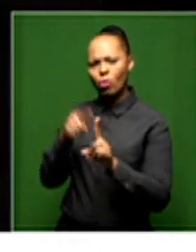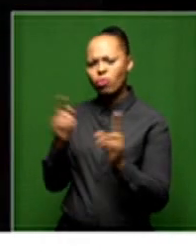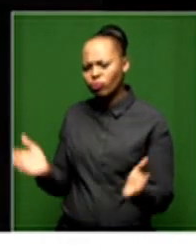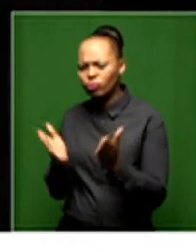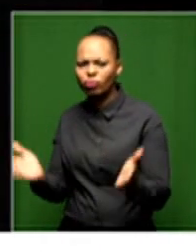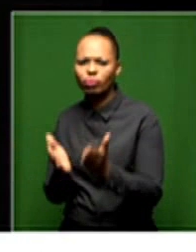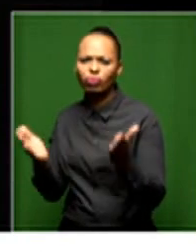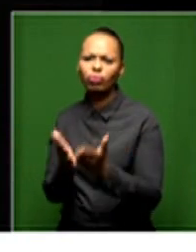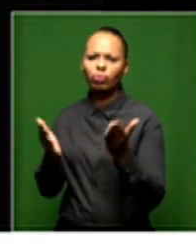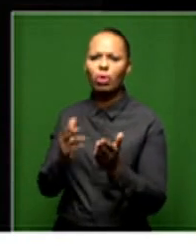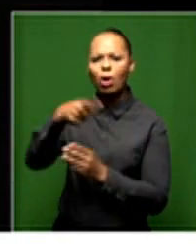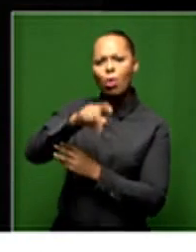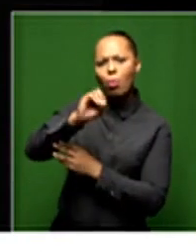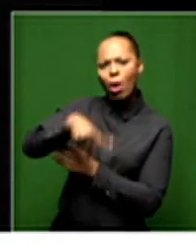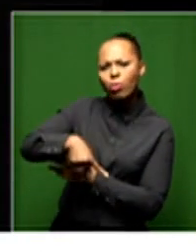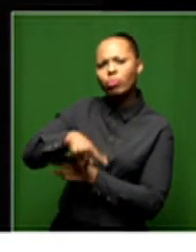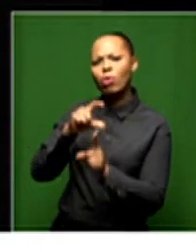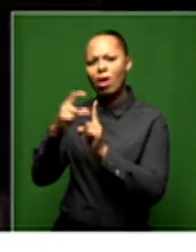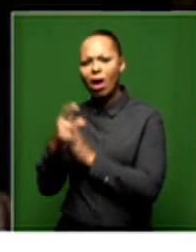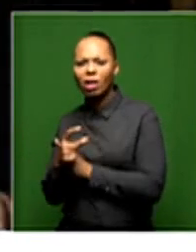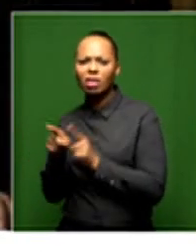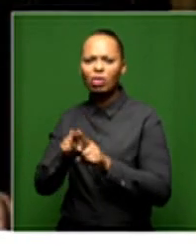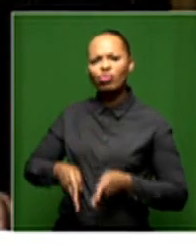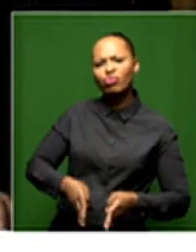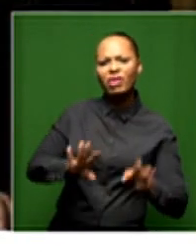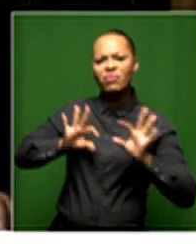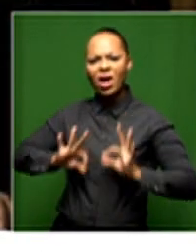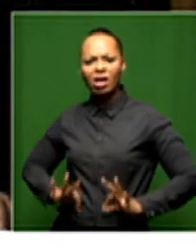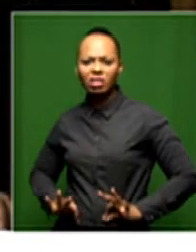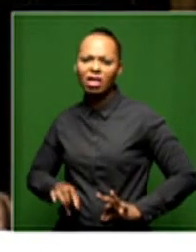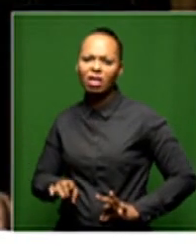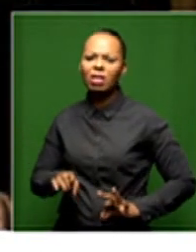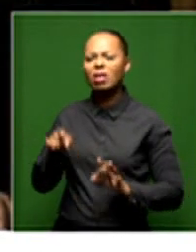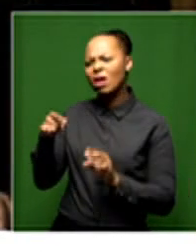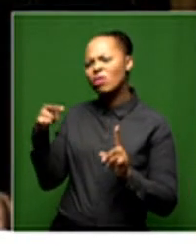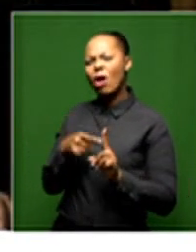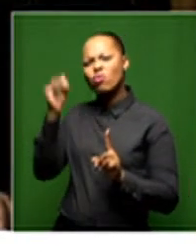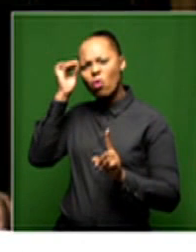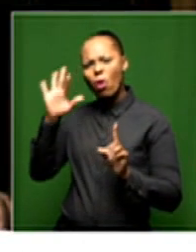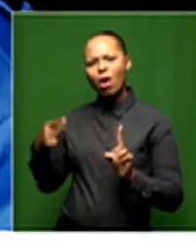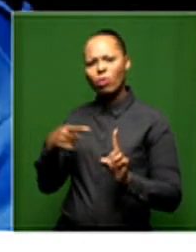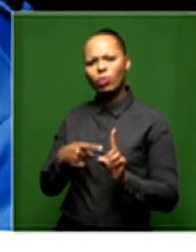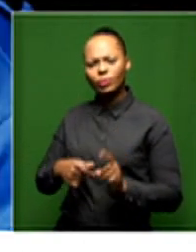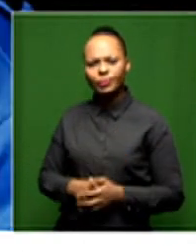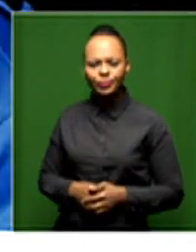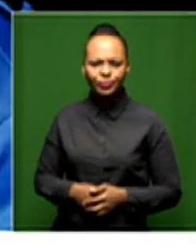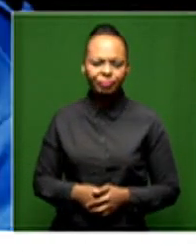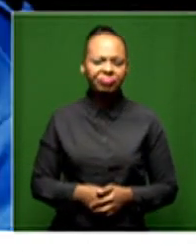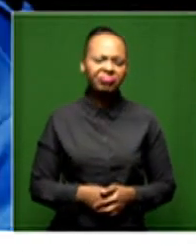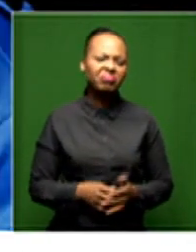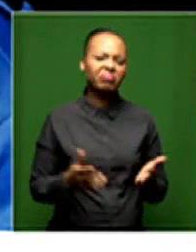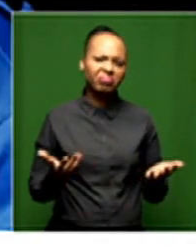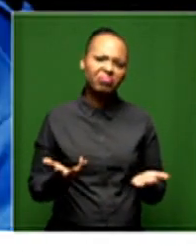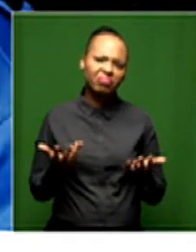pop culture and street fashion, and as someone who knew him personally, what was he to you? Look,